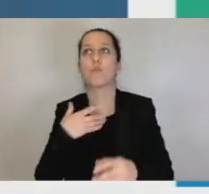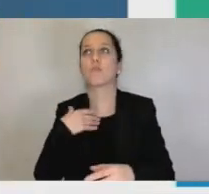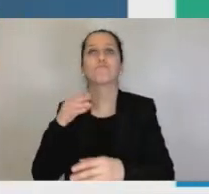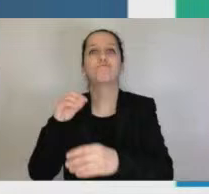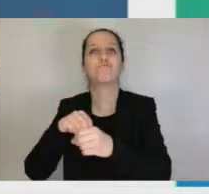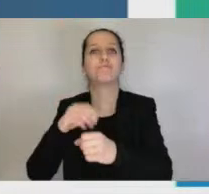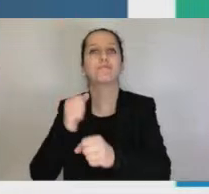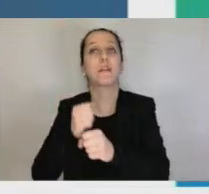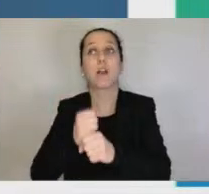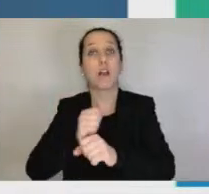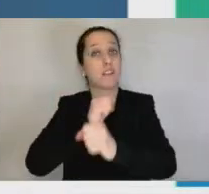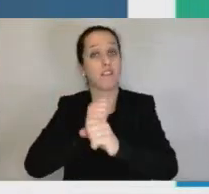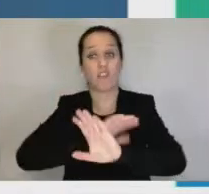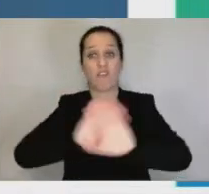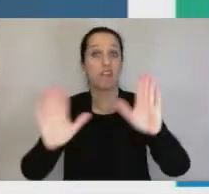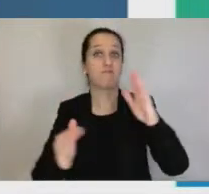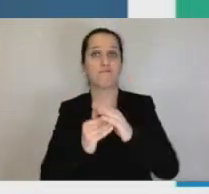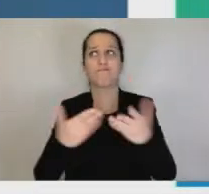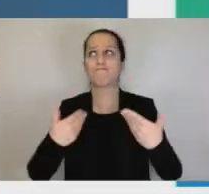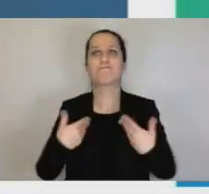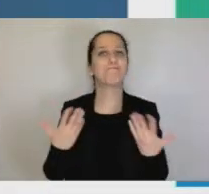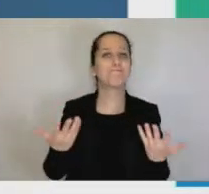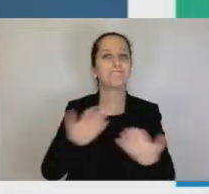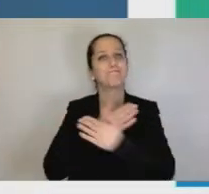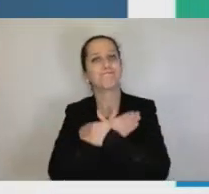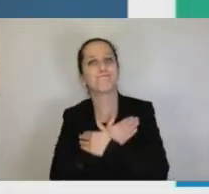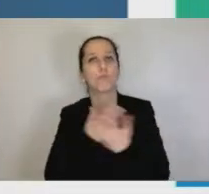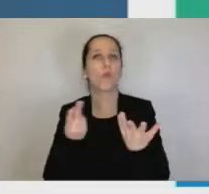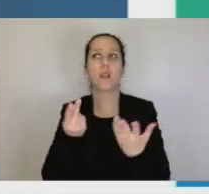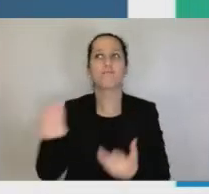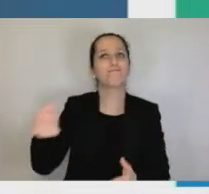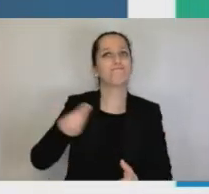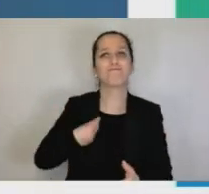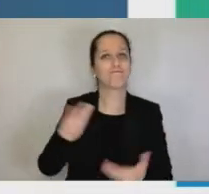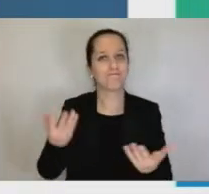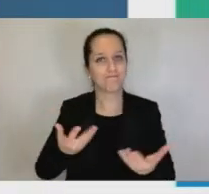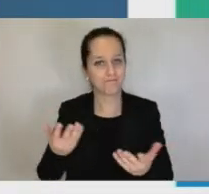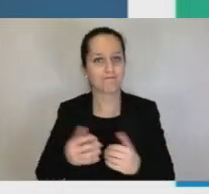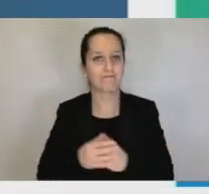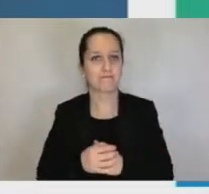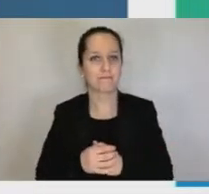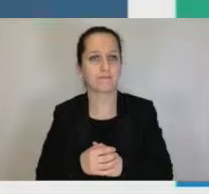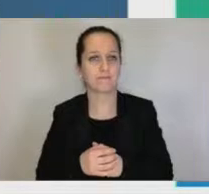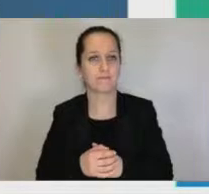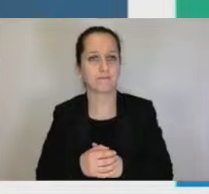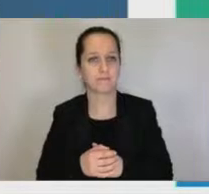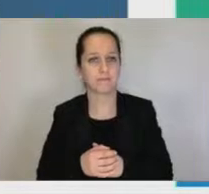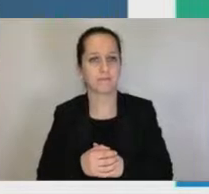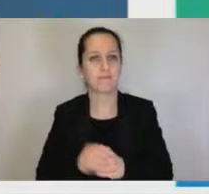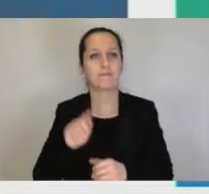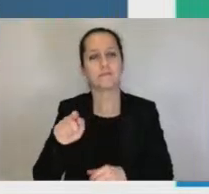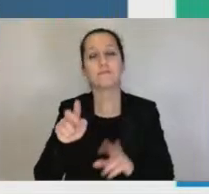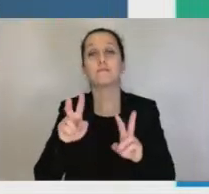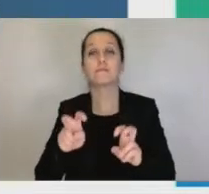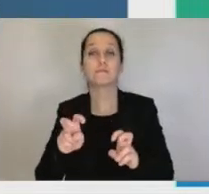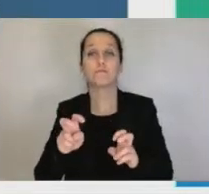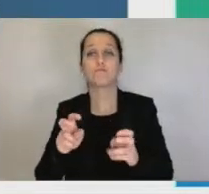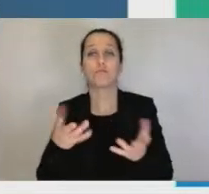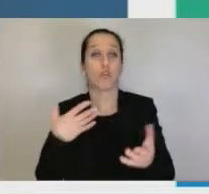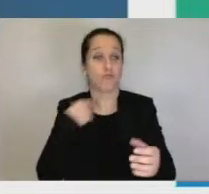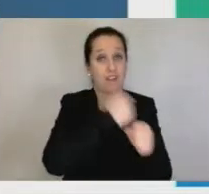We know that not be able to yet pensions or